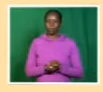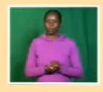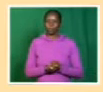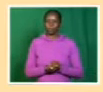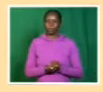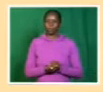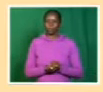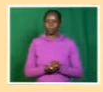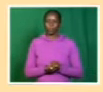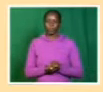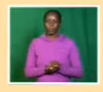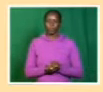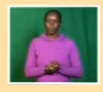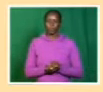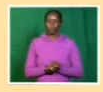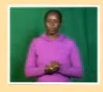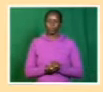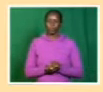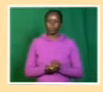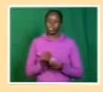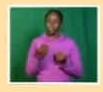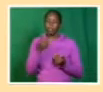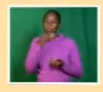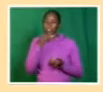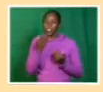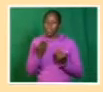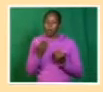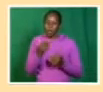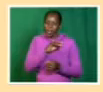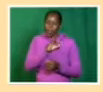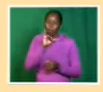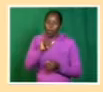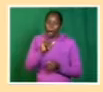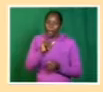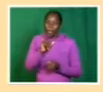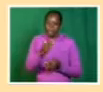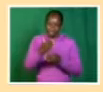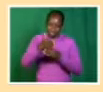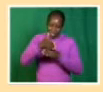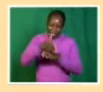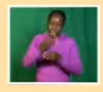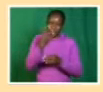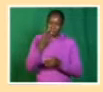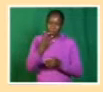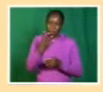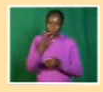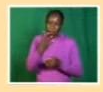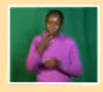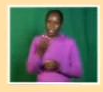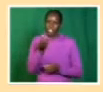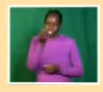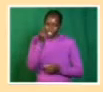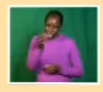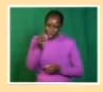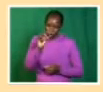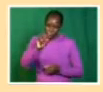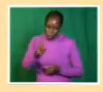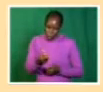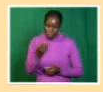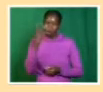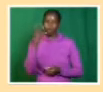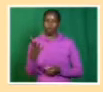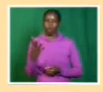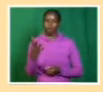term without x. Okay, so the y-intercept is 4. It cuts the y-axis at 0, 4,